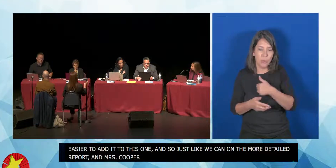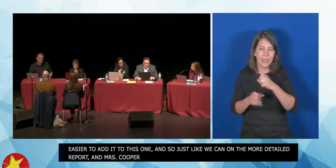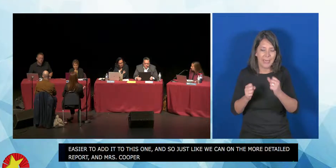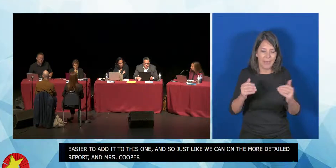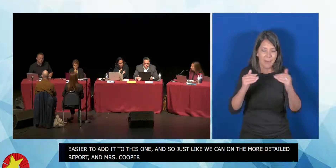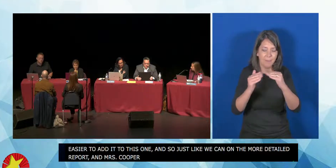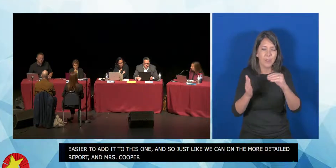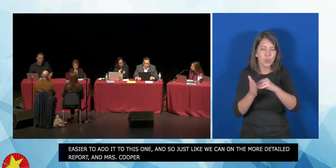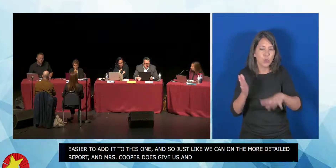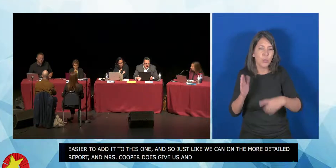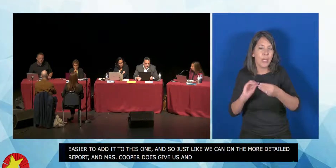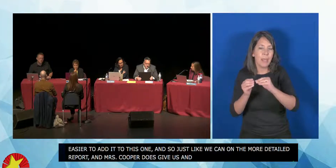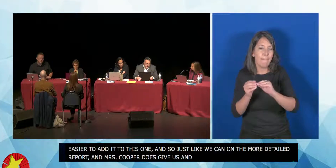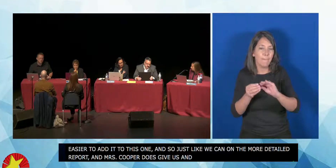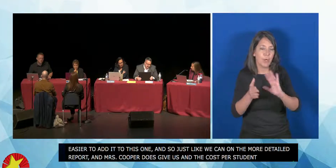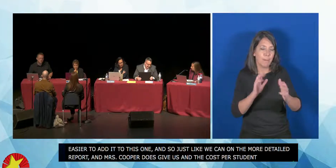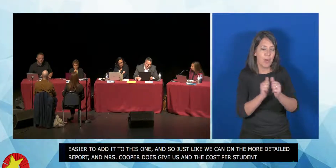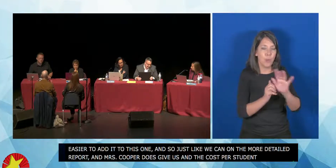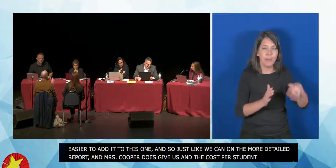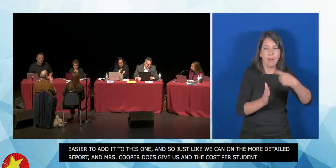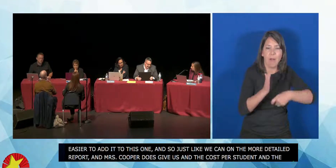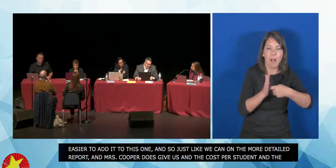and get to the total programmatic budget.